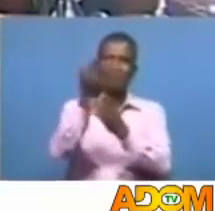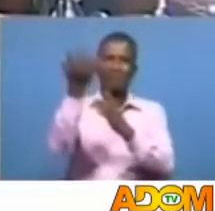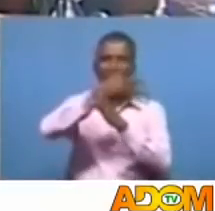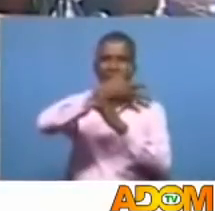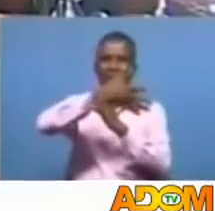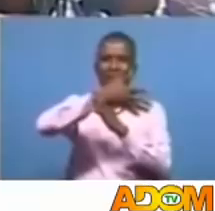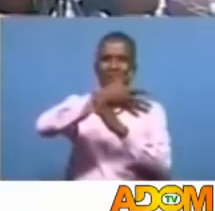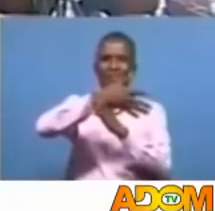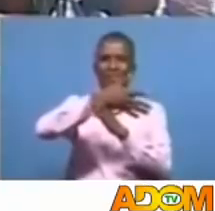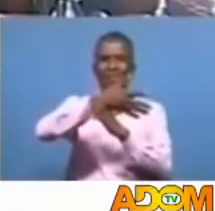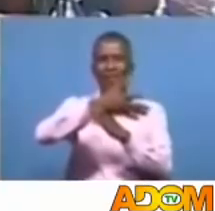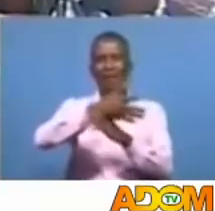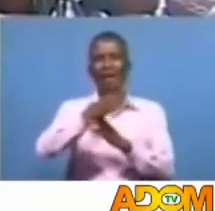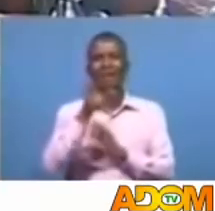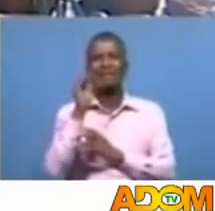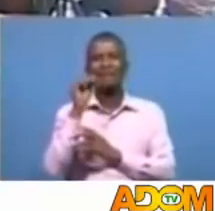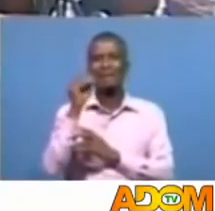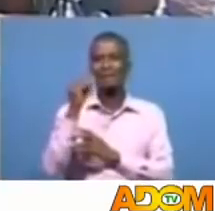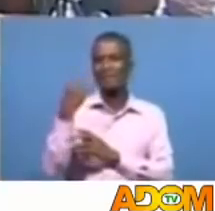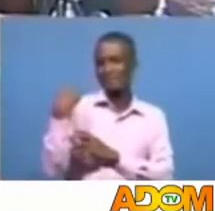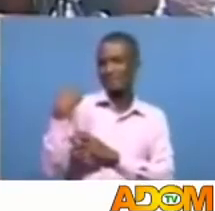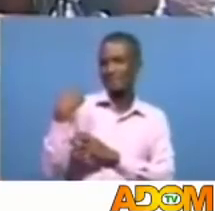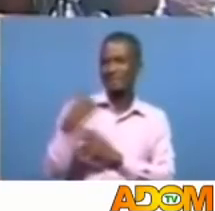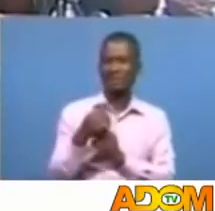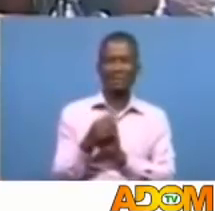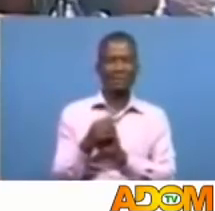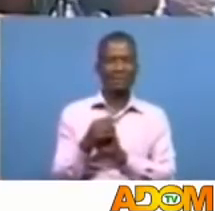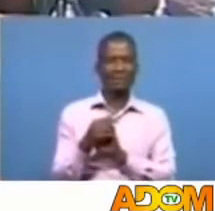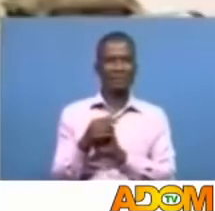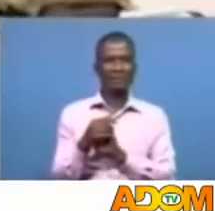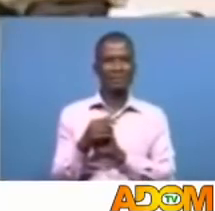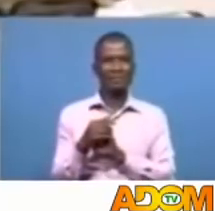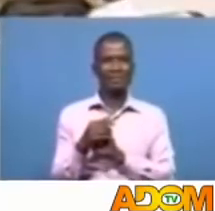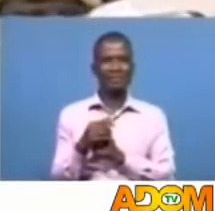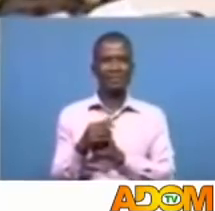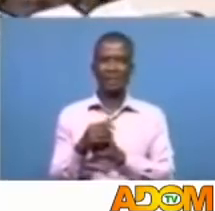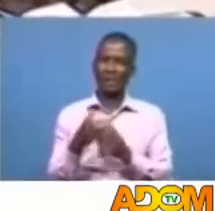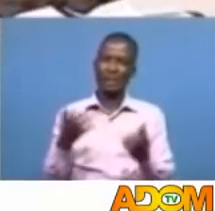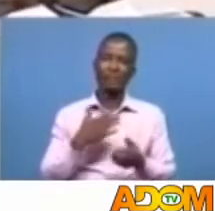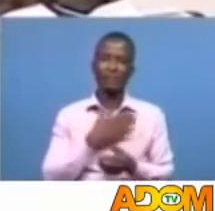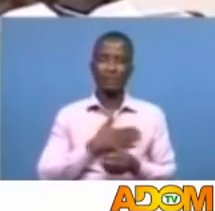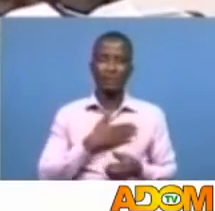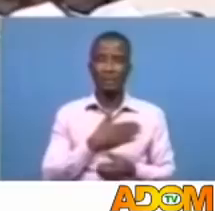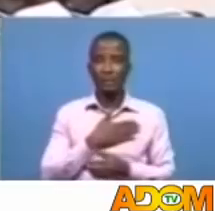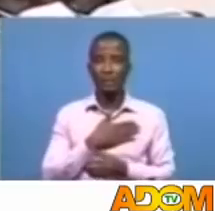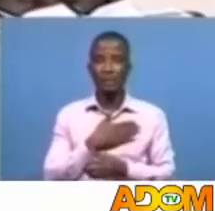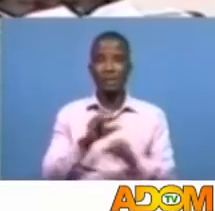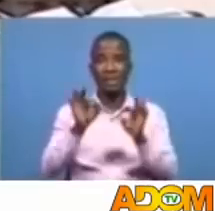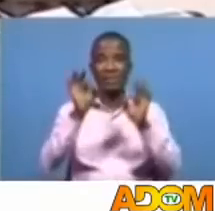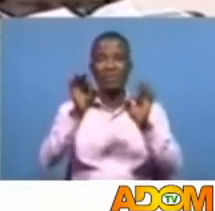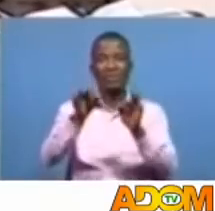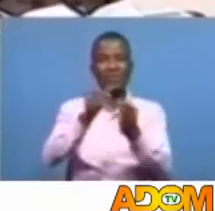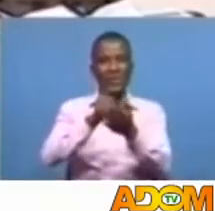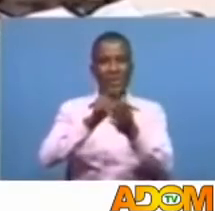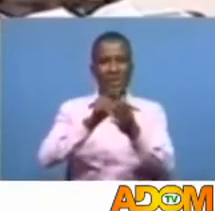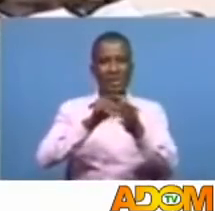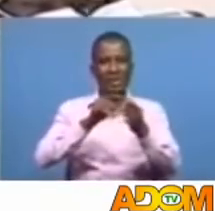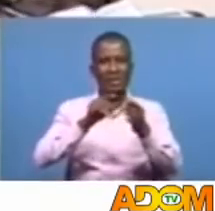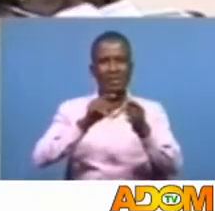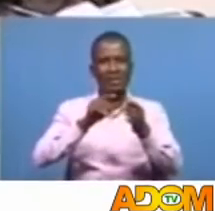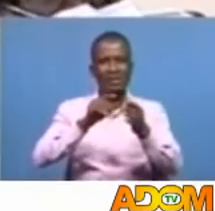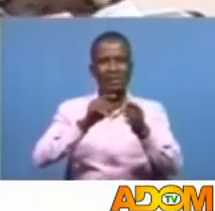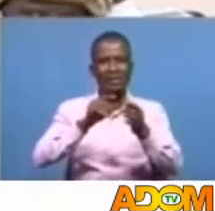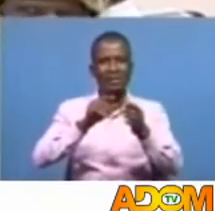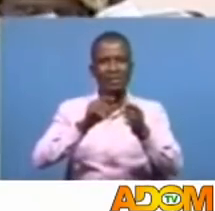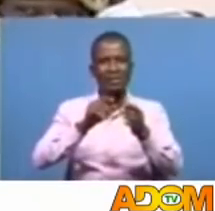Oh. My lords, this is the issue of fair trial. My lords, with the greatest respect, the issue of fair trial has been raised. And now I'm saying